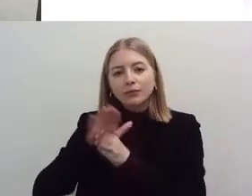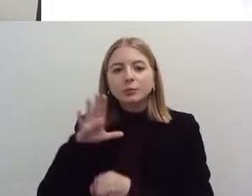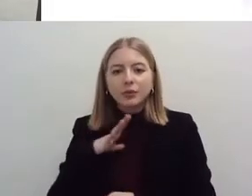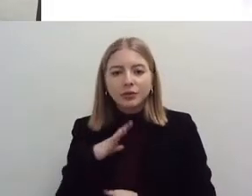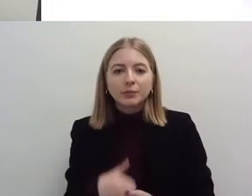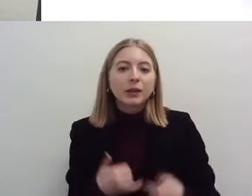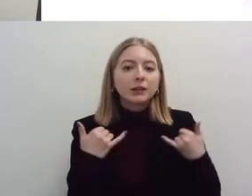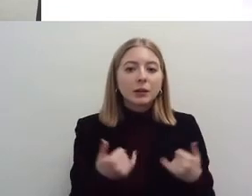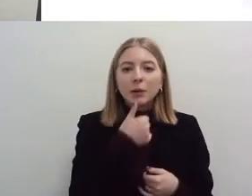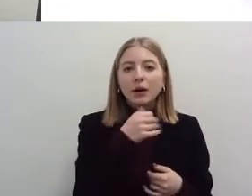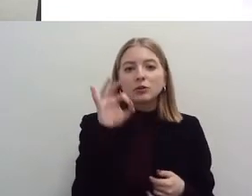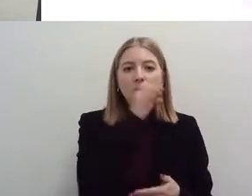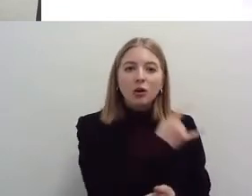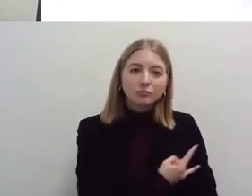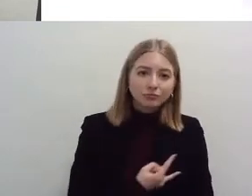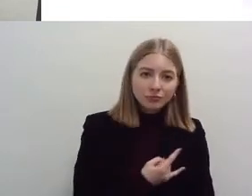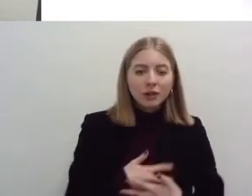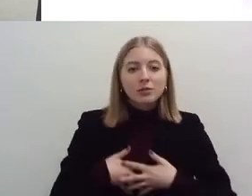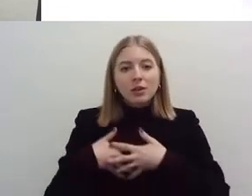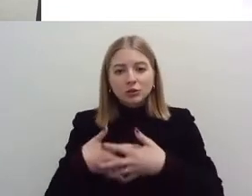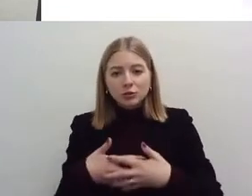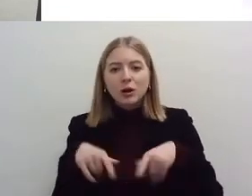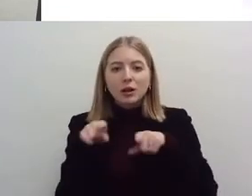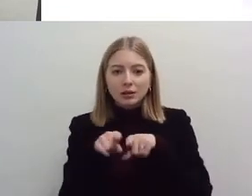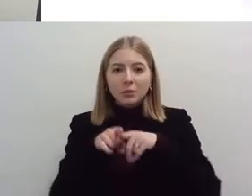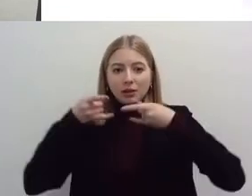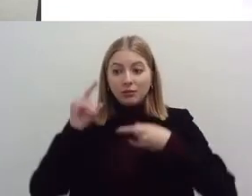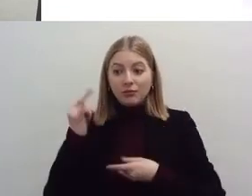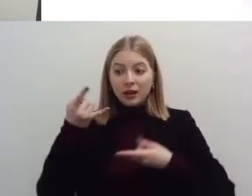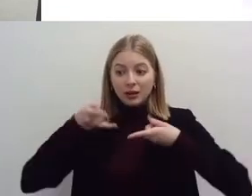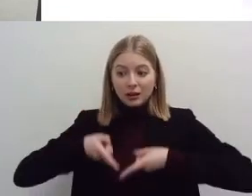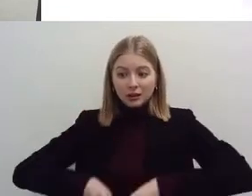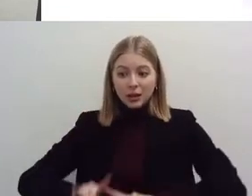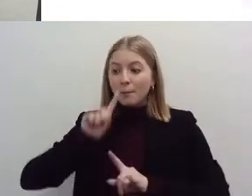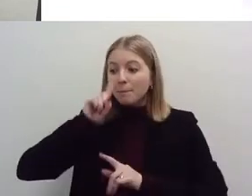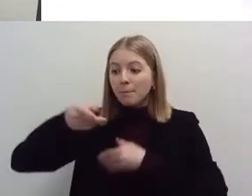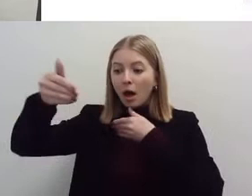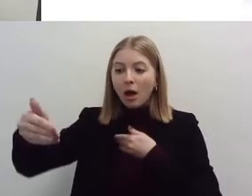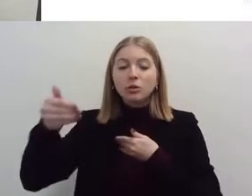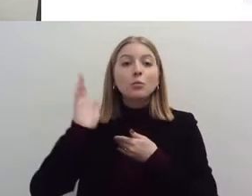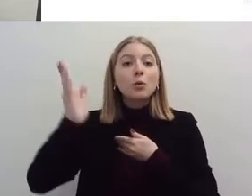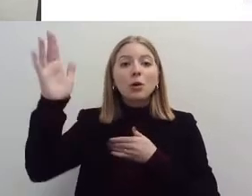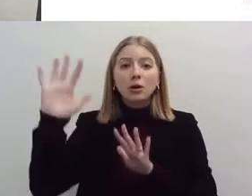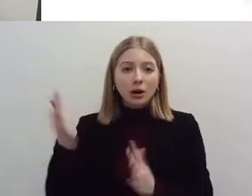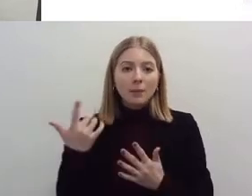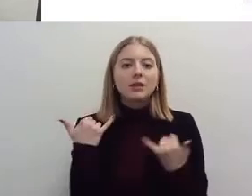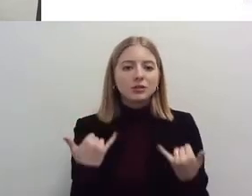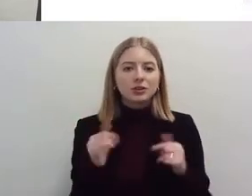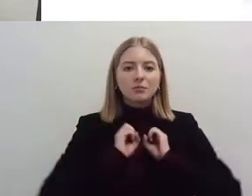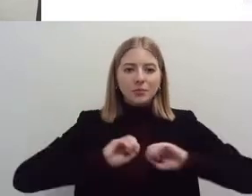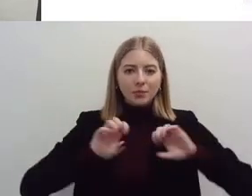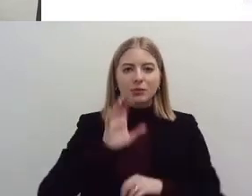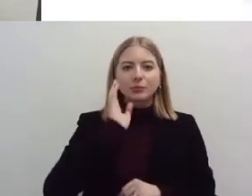birth. And we know that this period of life is extremely important for